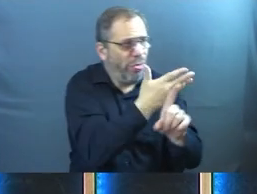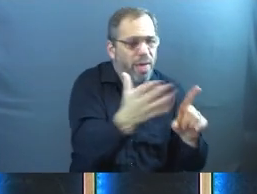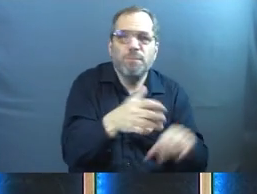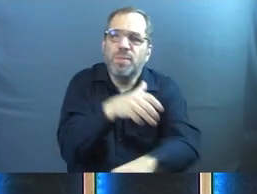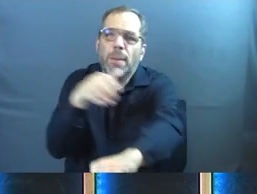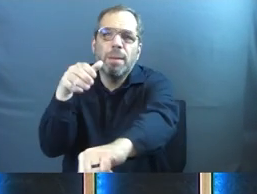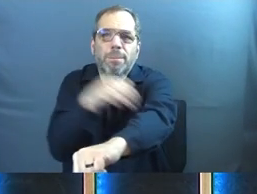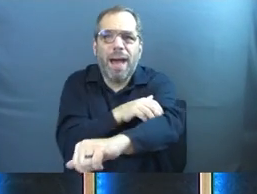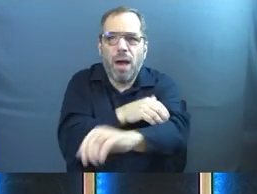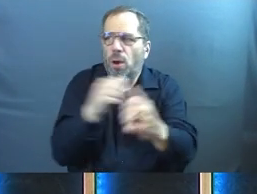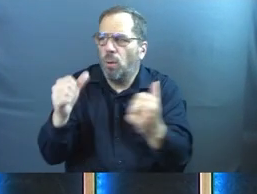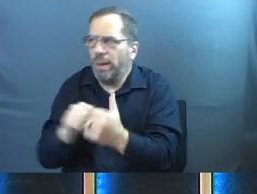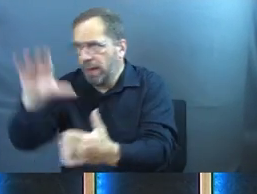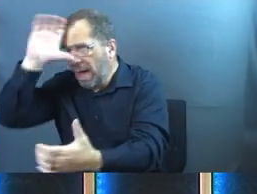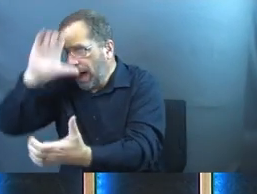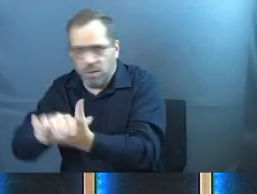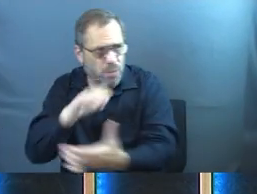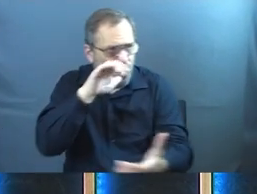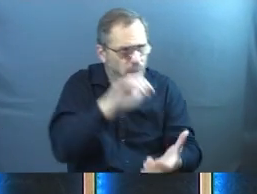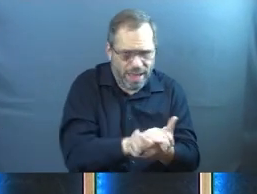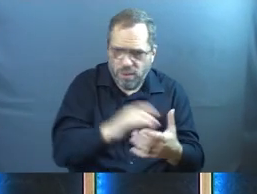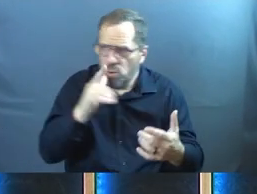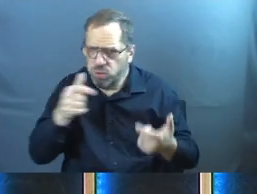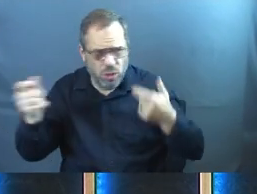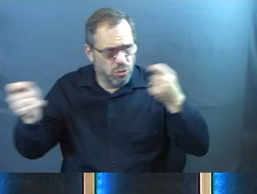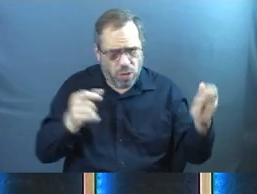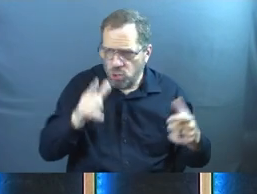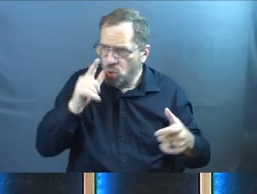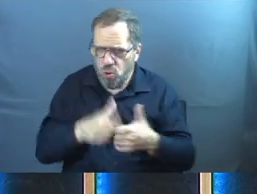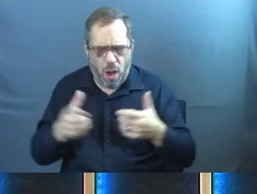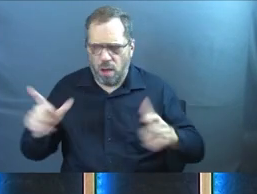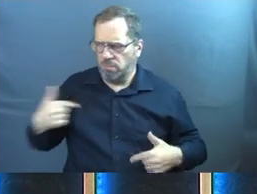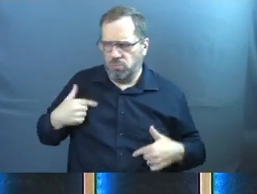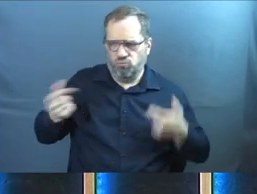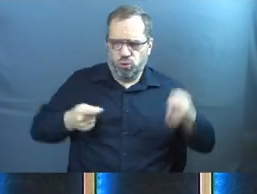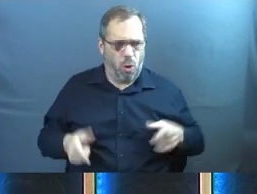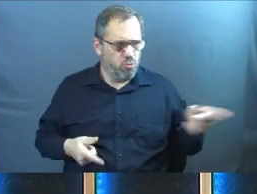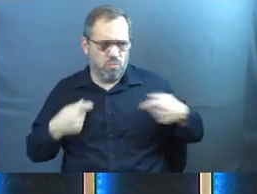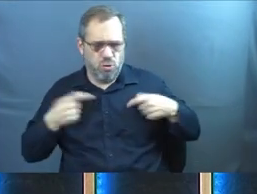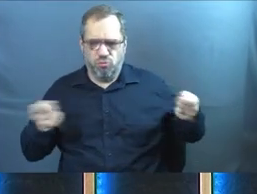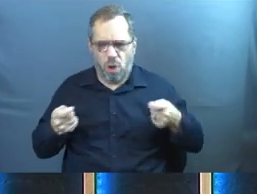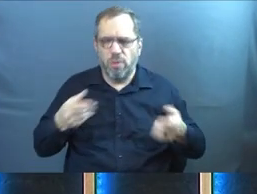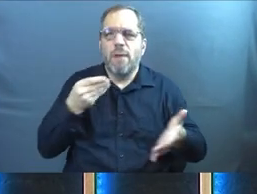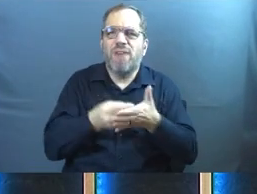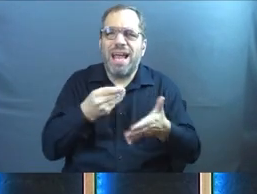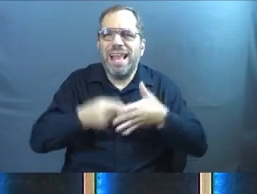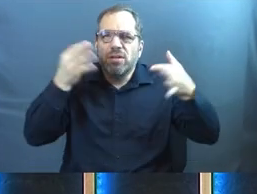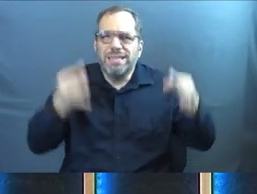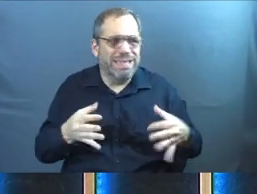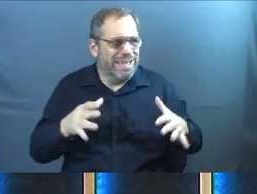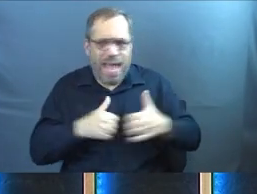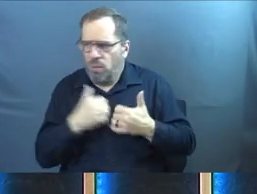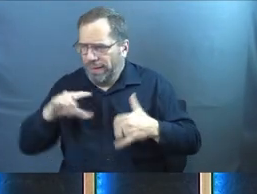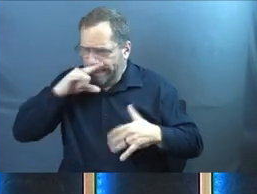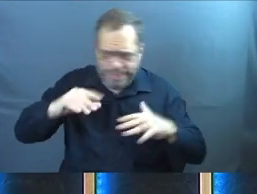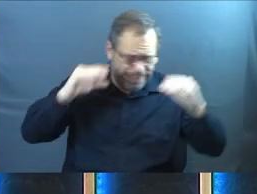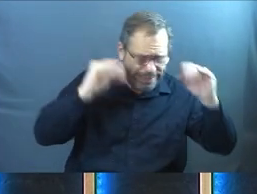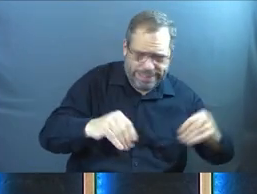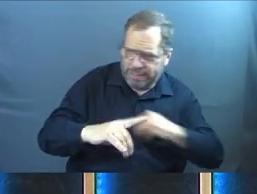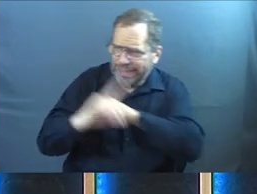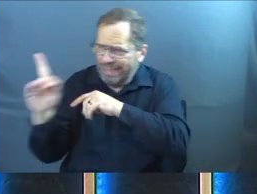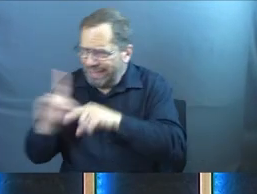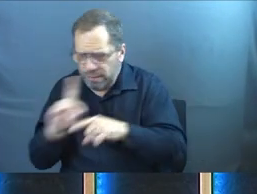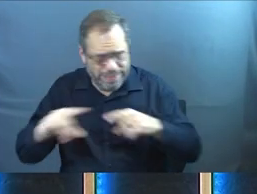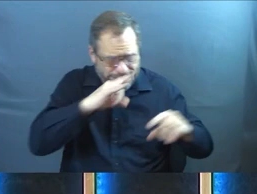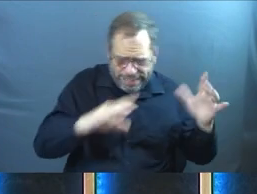power dynamic struggles about who's in charge, who's got the steering wheel of the next financial decision, how we raise the kids, how we